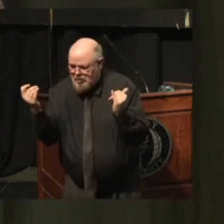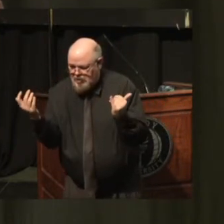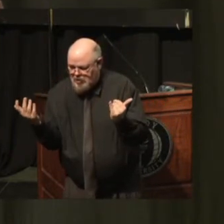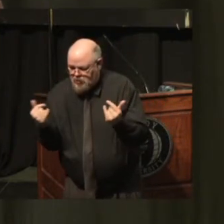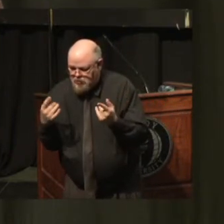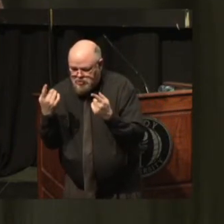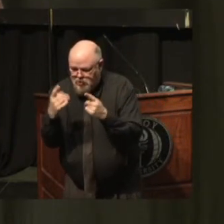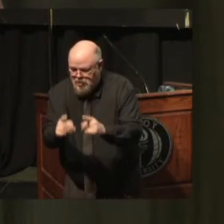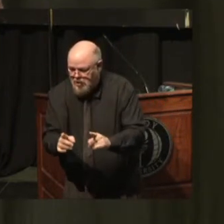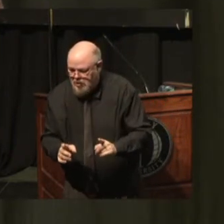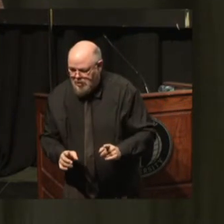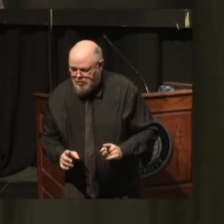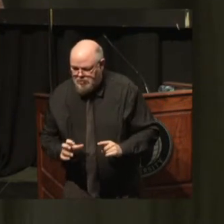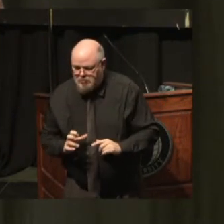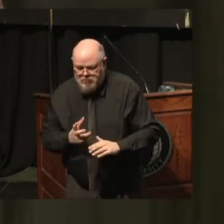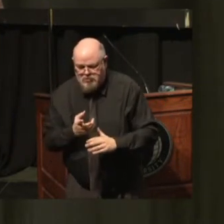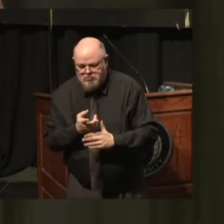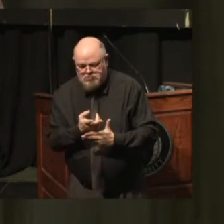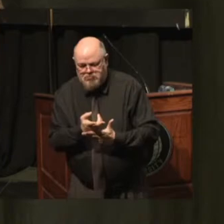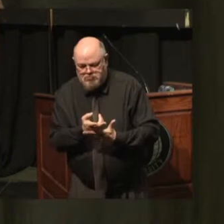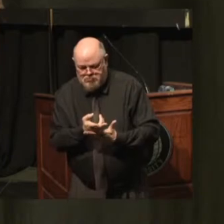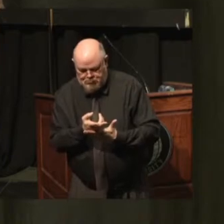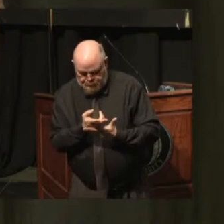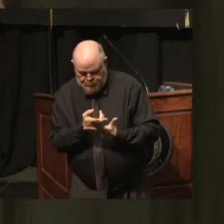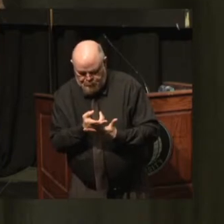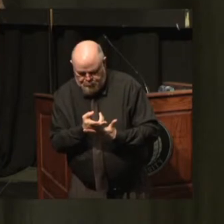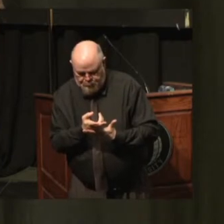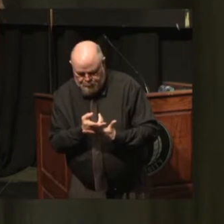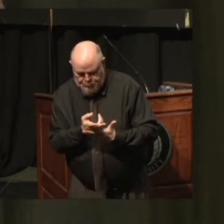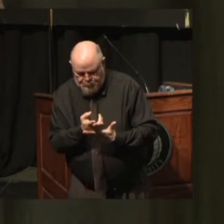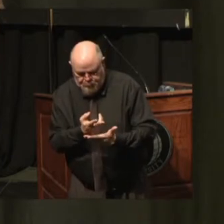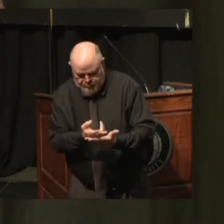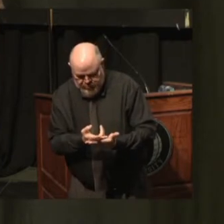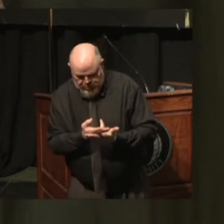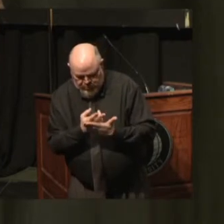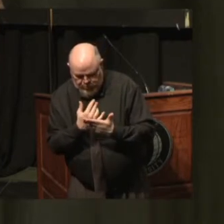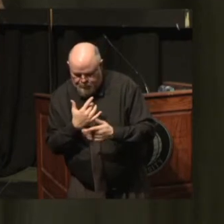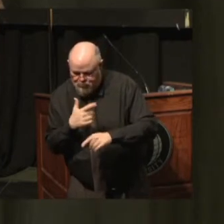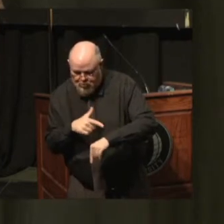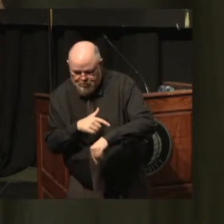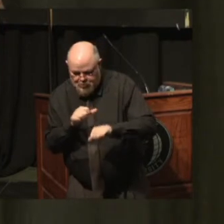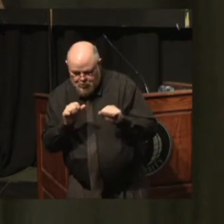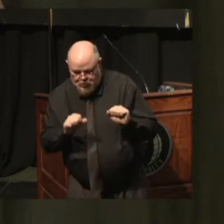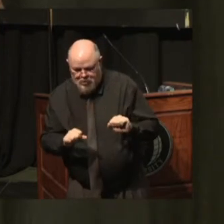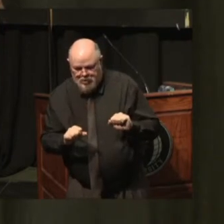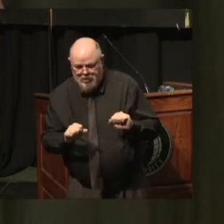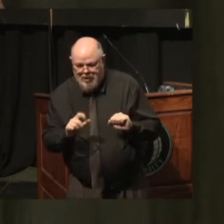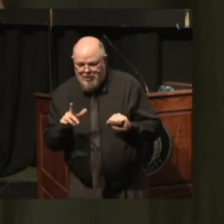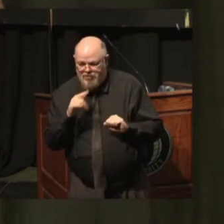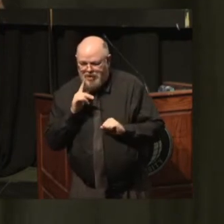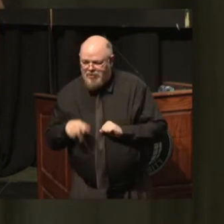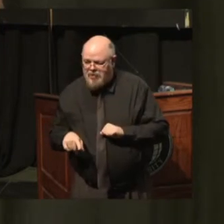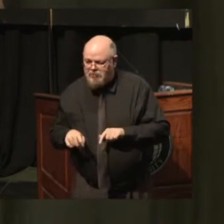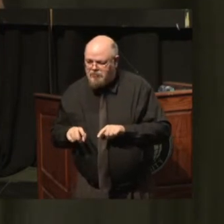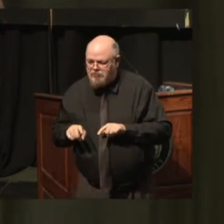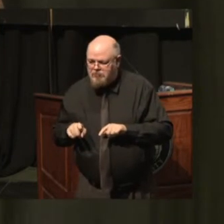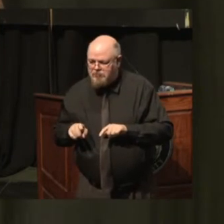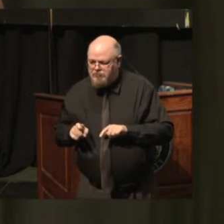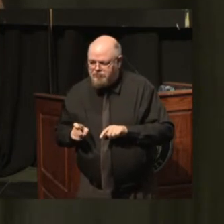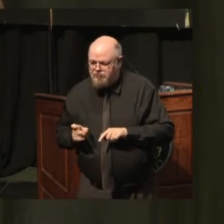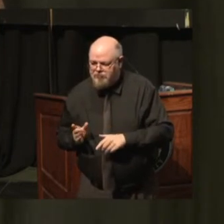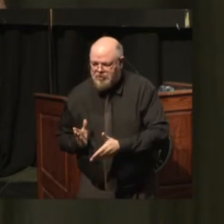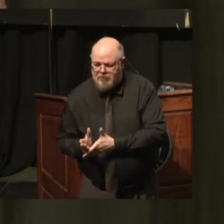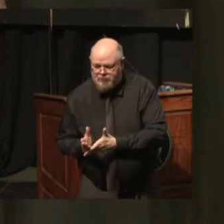going on. And I laid there. They're trying to figure out what's wrong. And eventually that leg just stopped